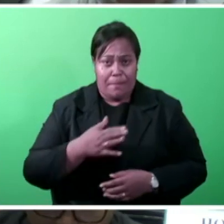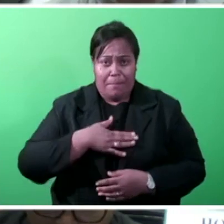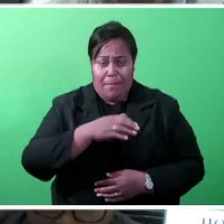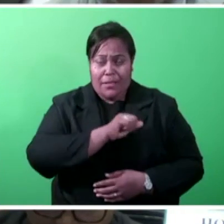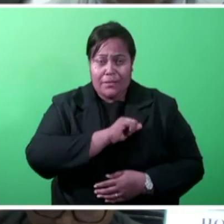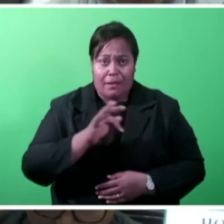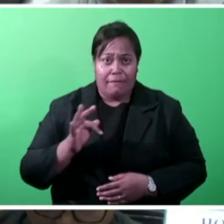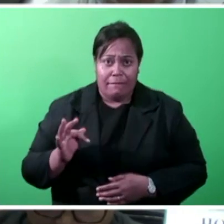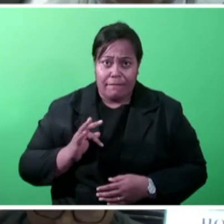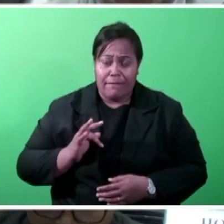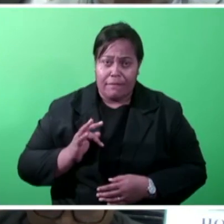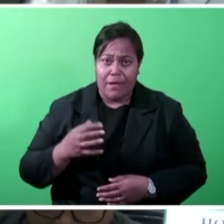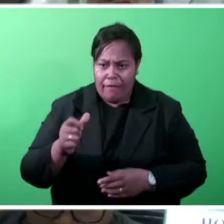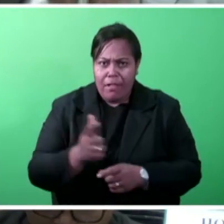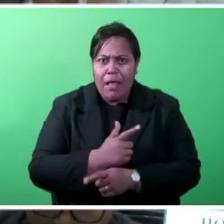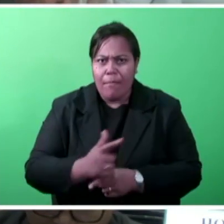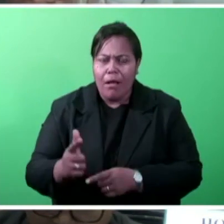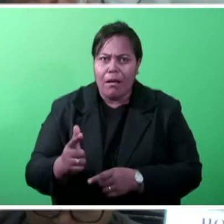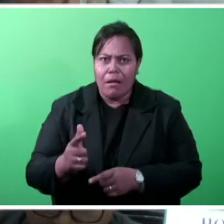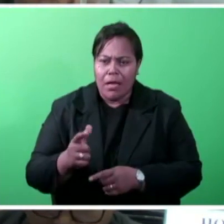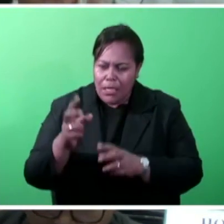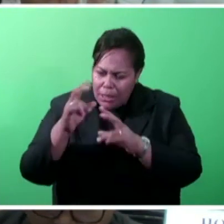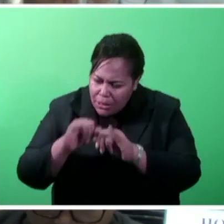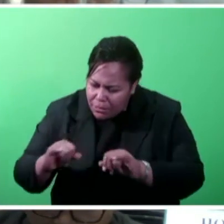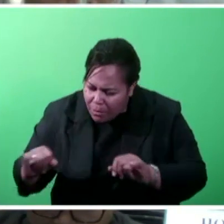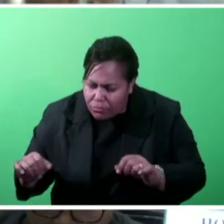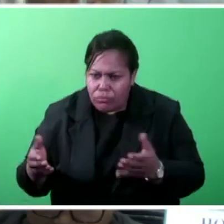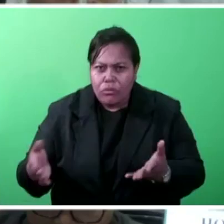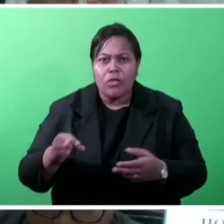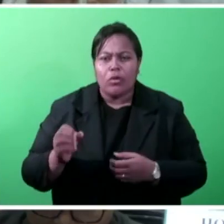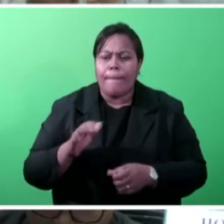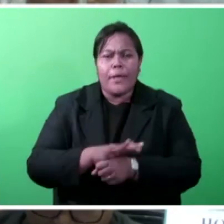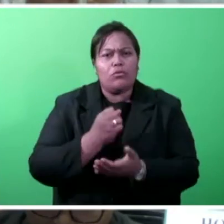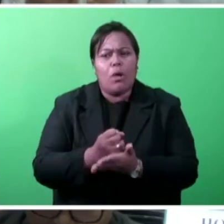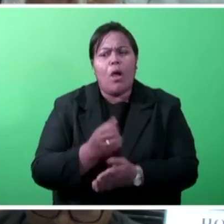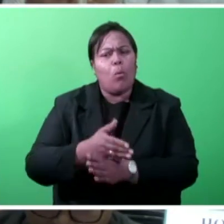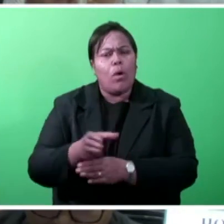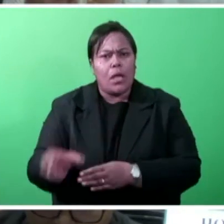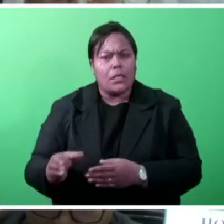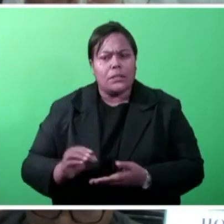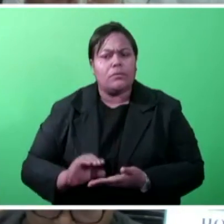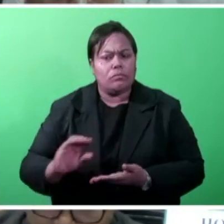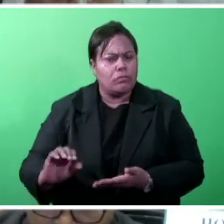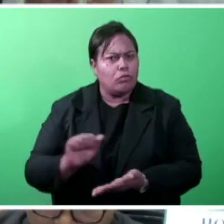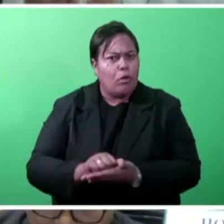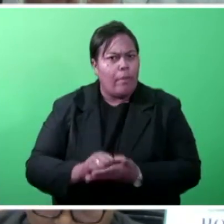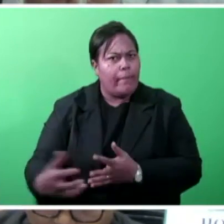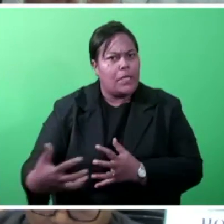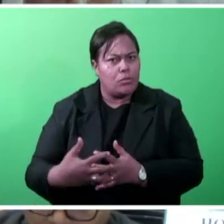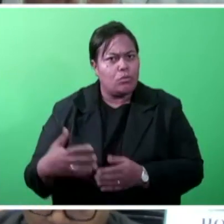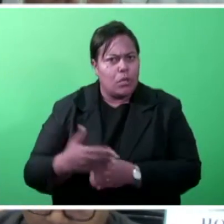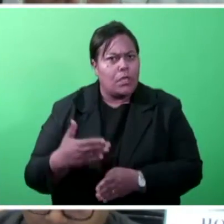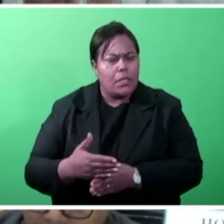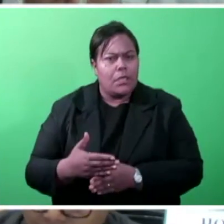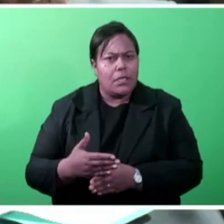conducted labour inspections to ensure that workers are given their rightful and legitimate dues and to ensure that